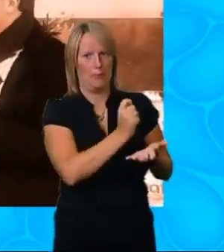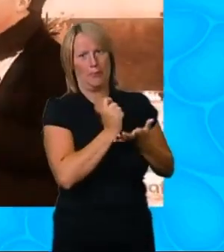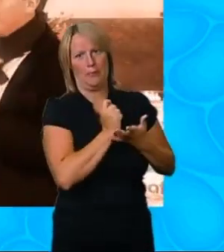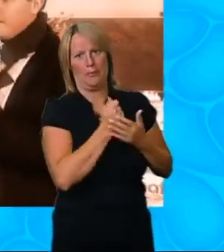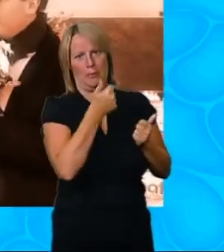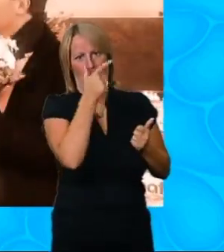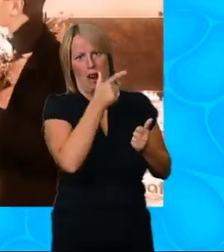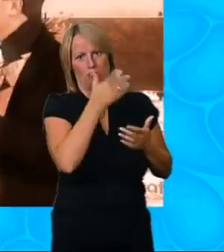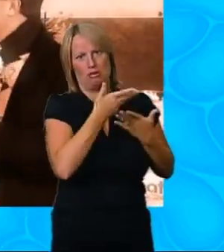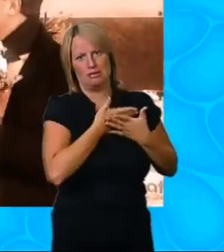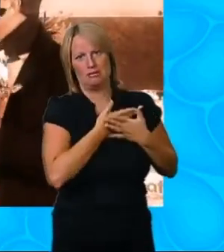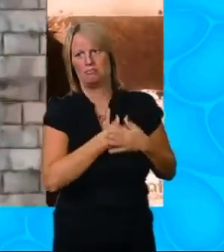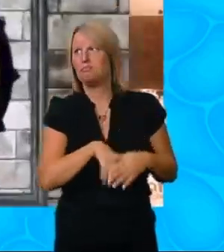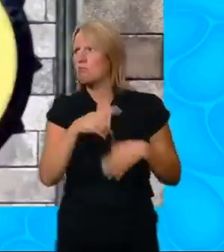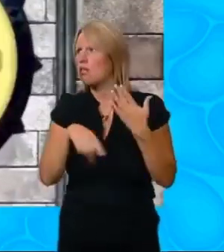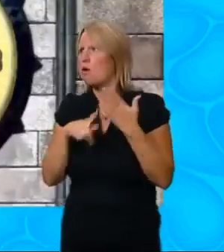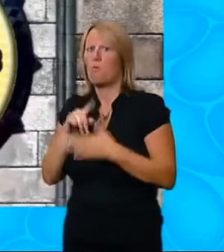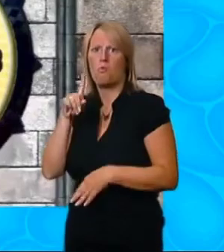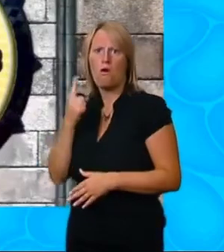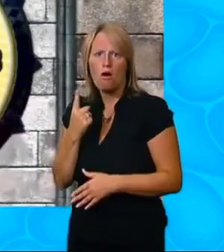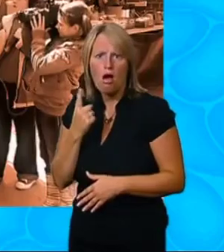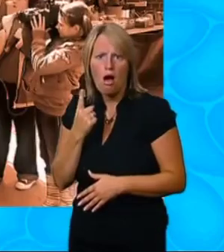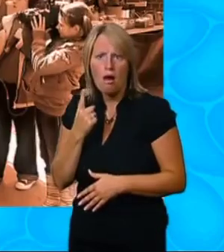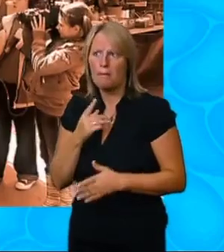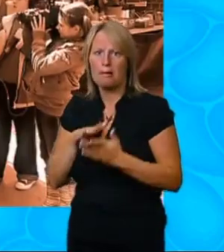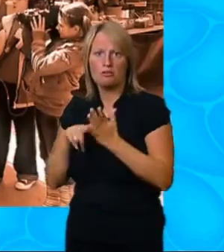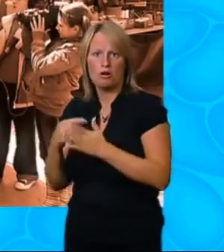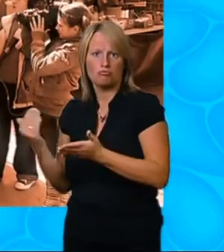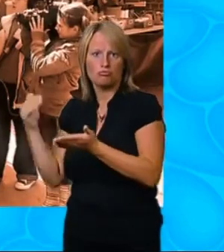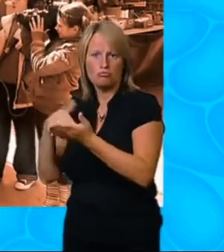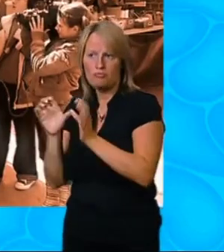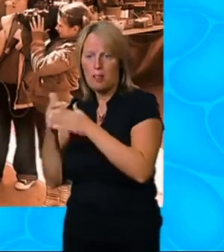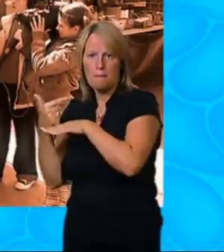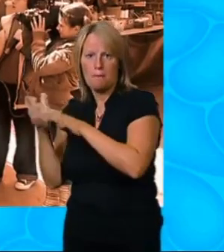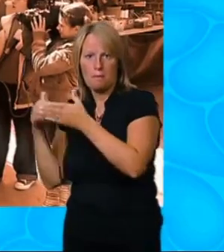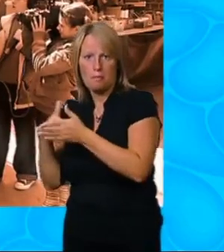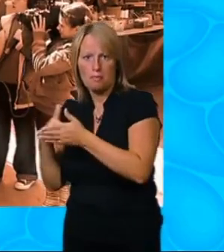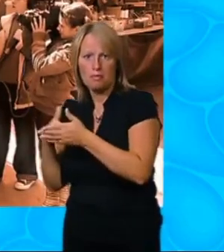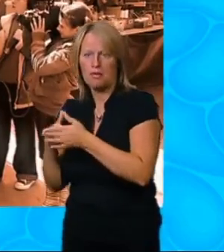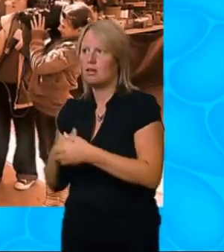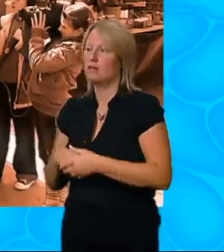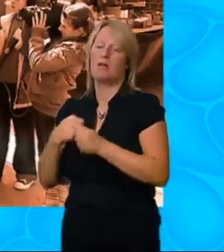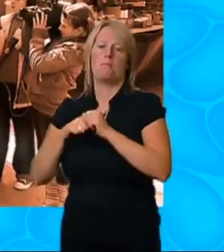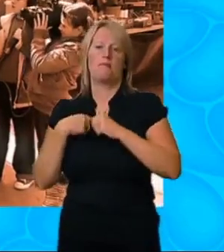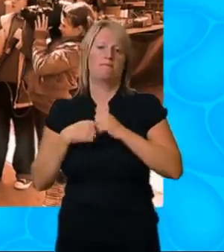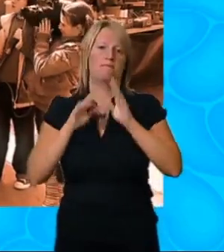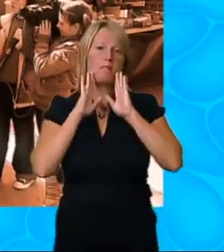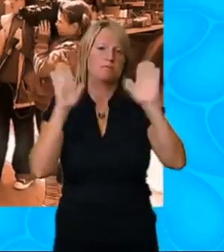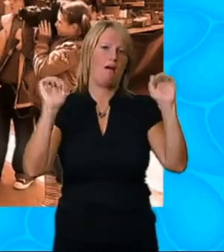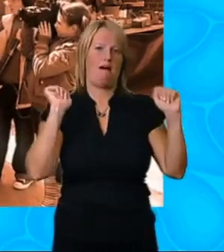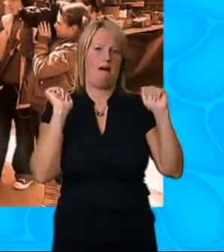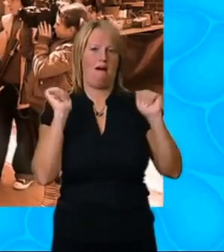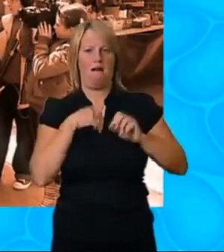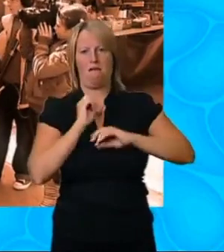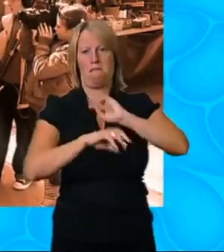to me as a good luck present for me film. Then at 1 o'clock, Mickey John arrived with the school film club. I started to be a film star and told them